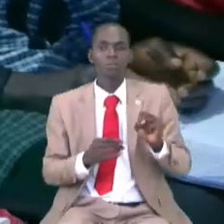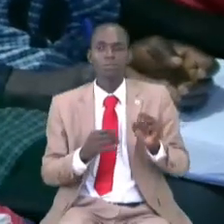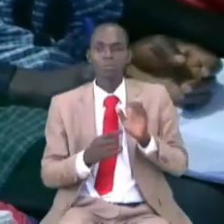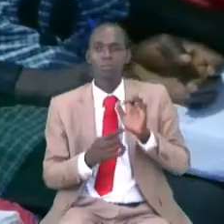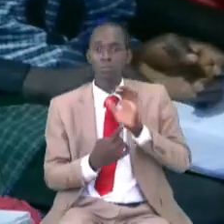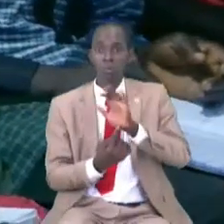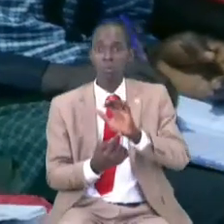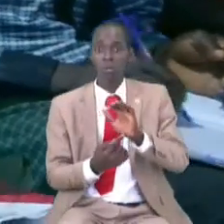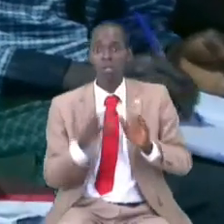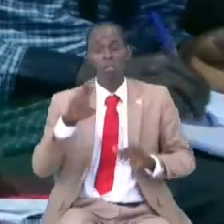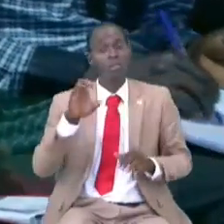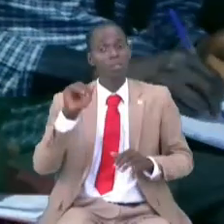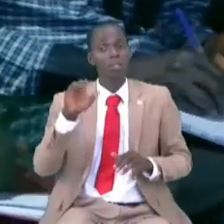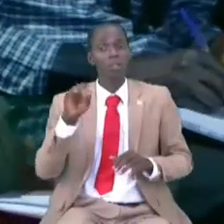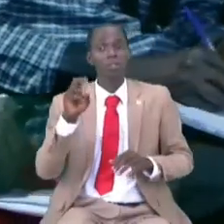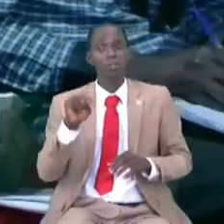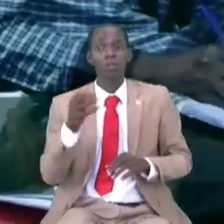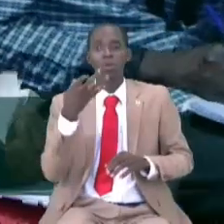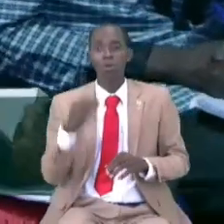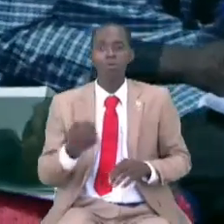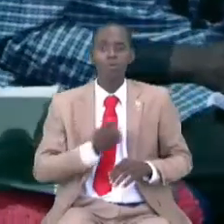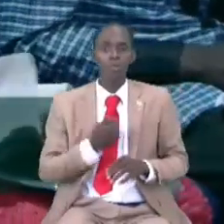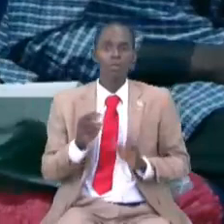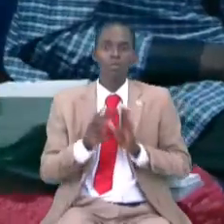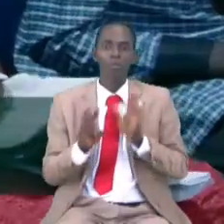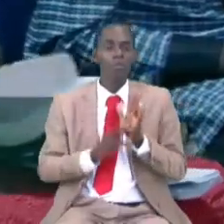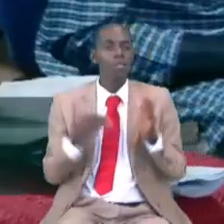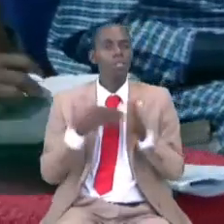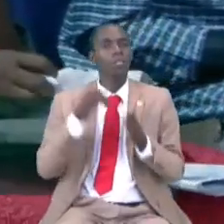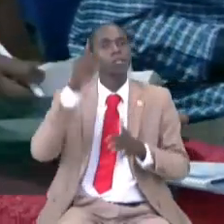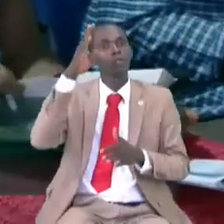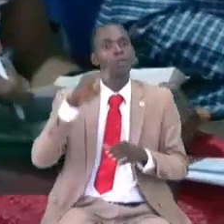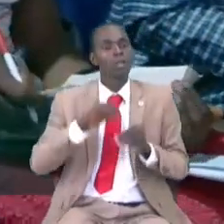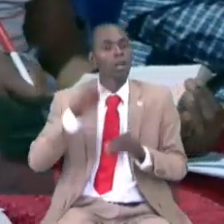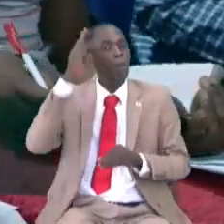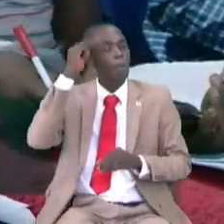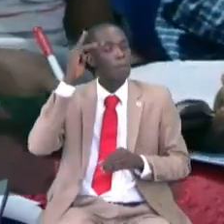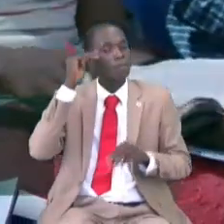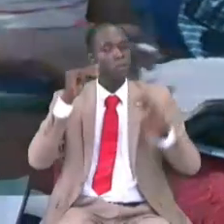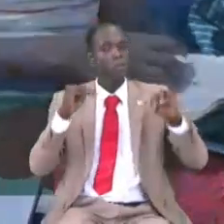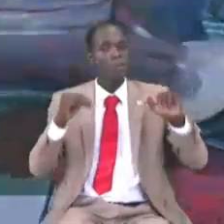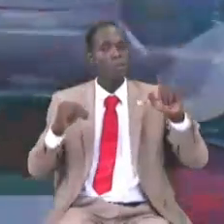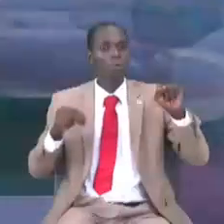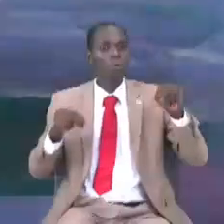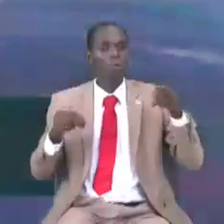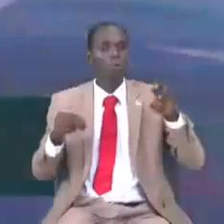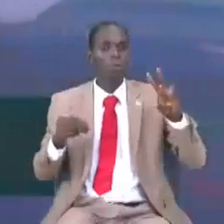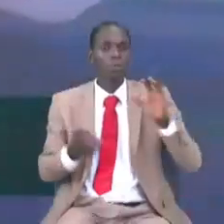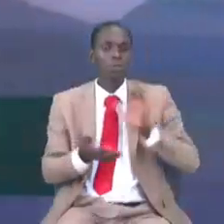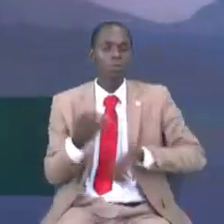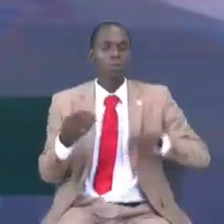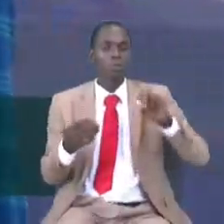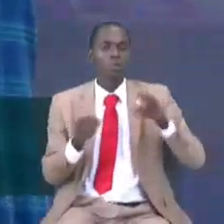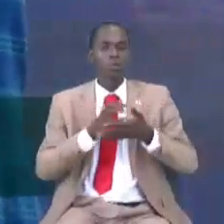chapter 12, verse 41, the men of Nineveh shall rise in judgment